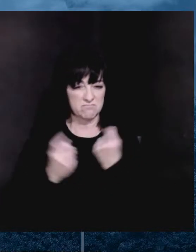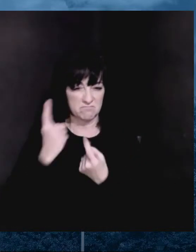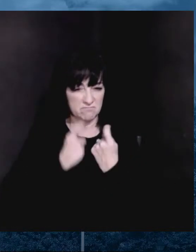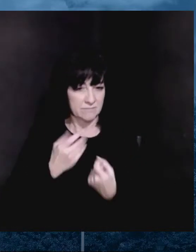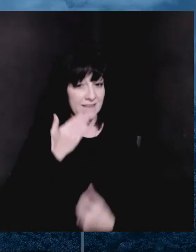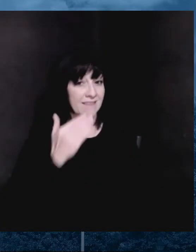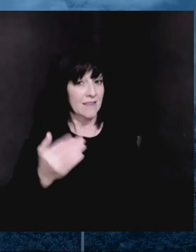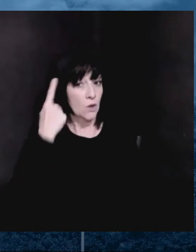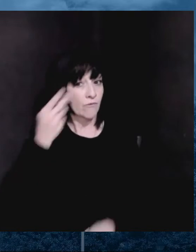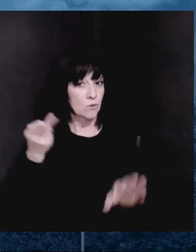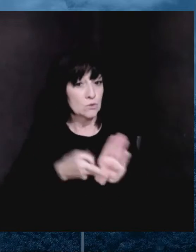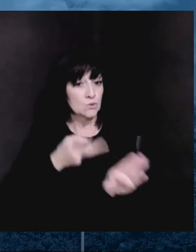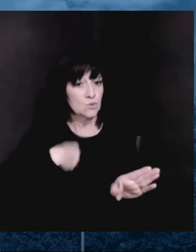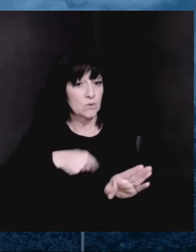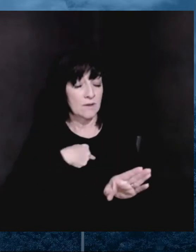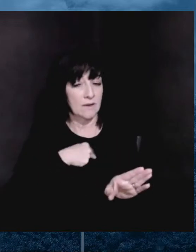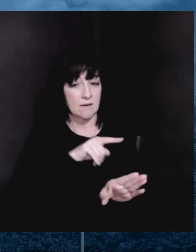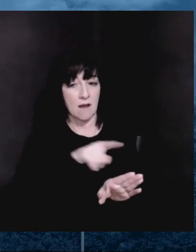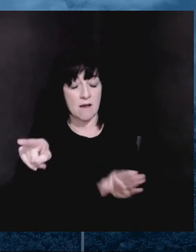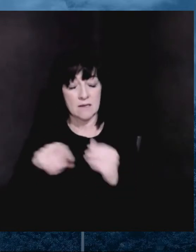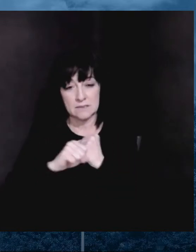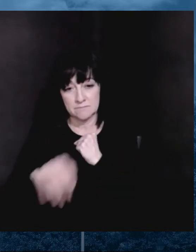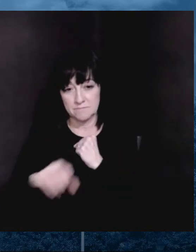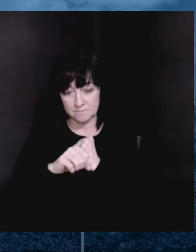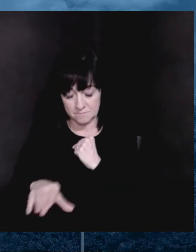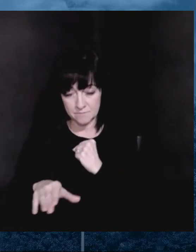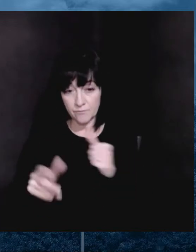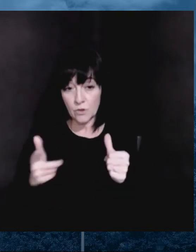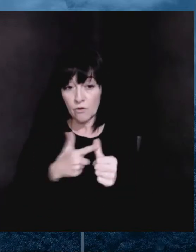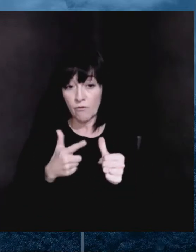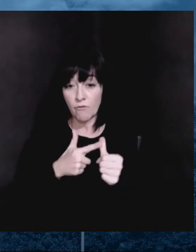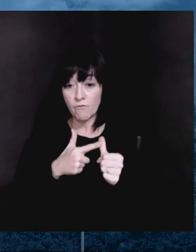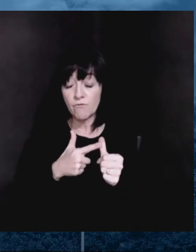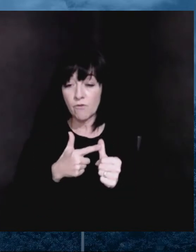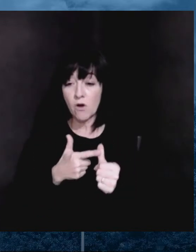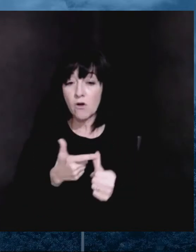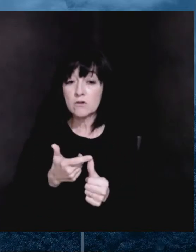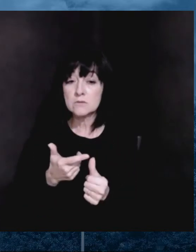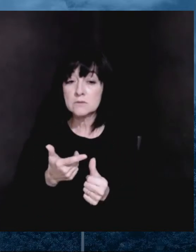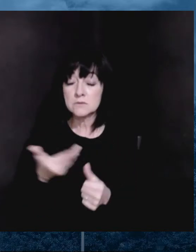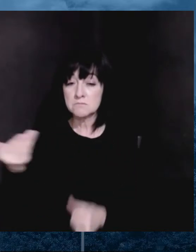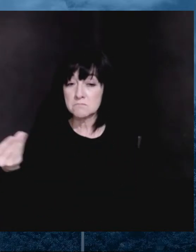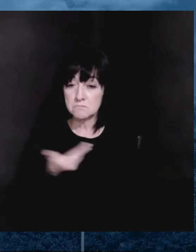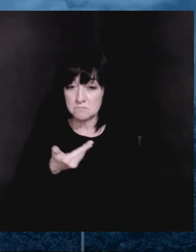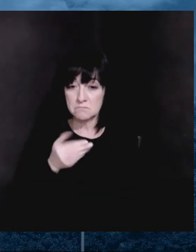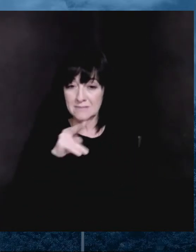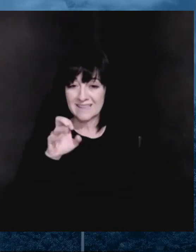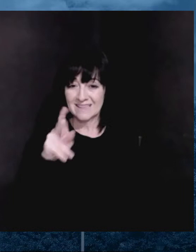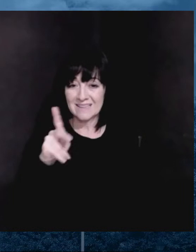All right, first we will go to Nick Ciolino from Delaware Public Media.